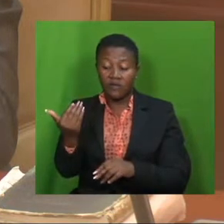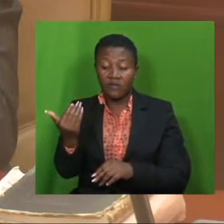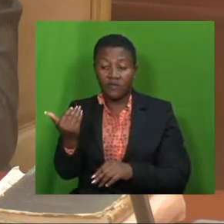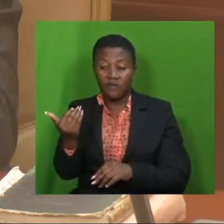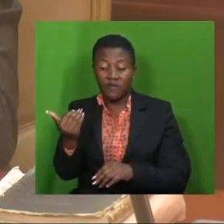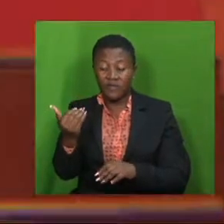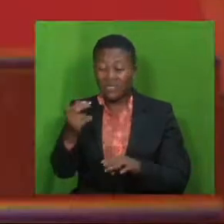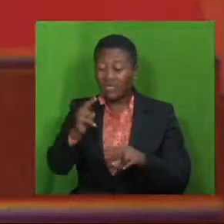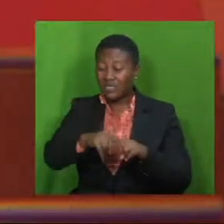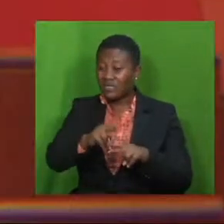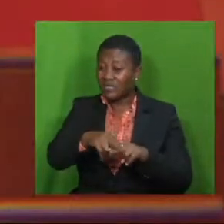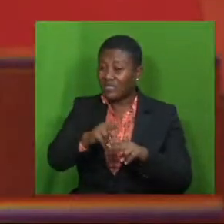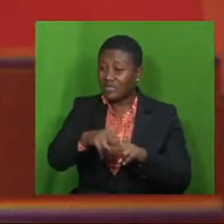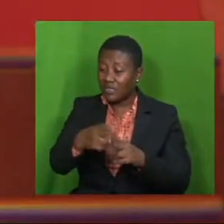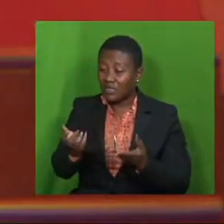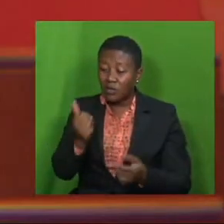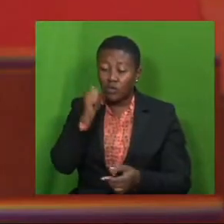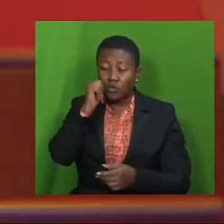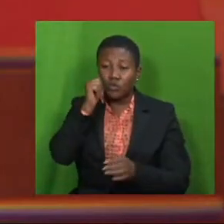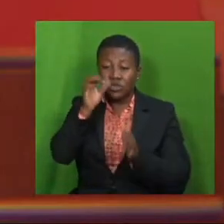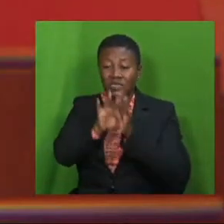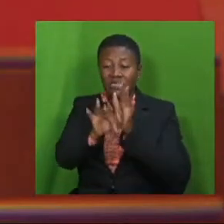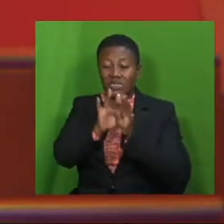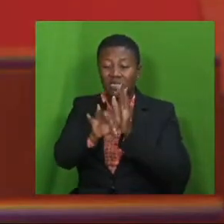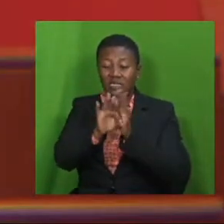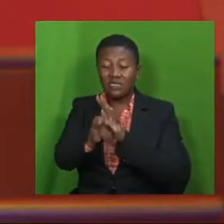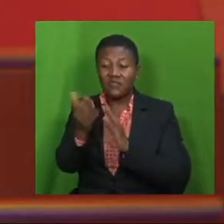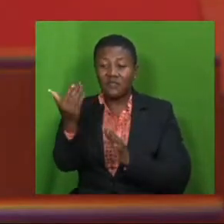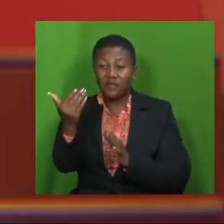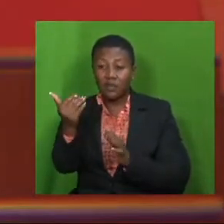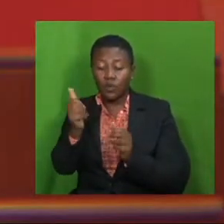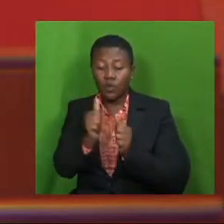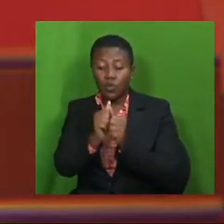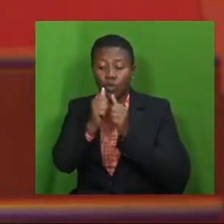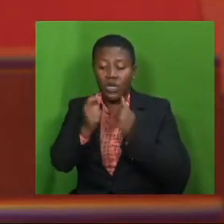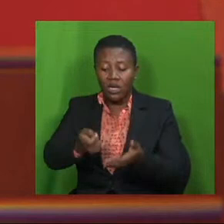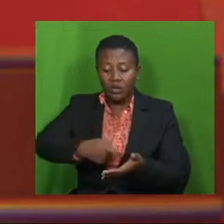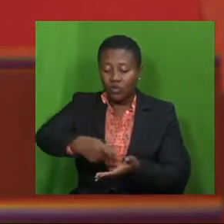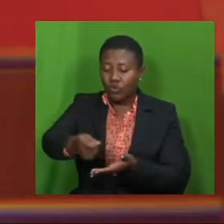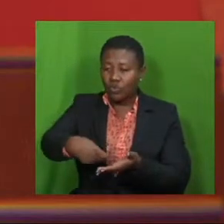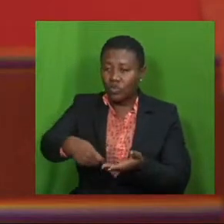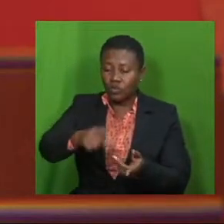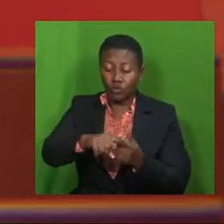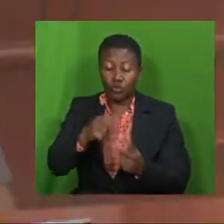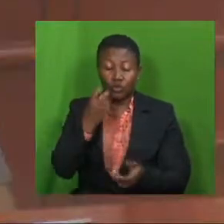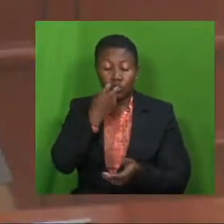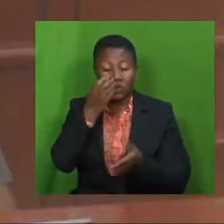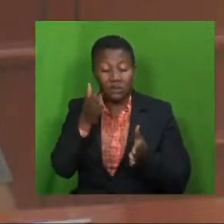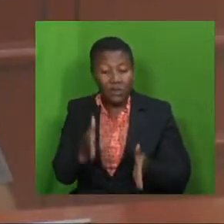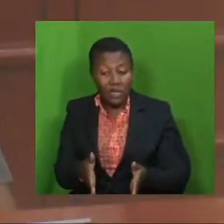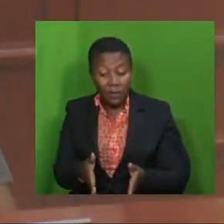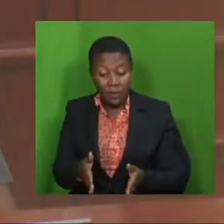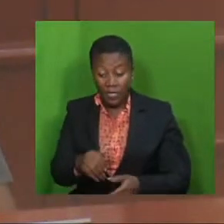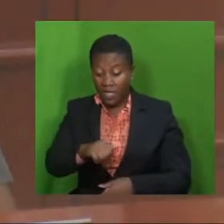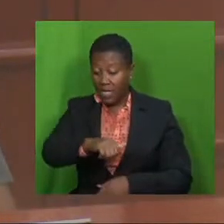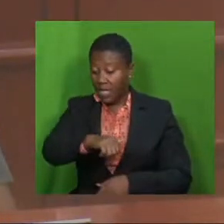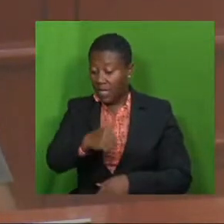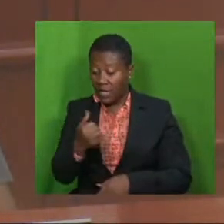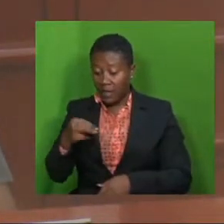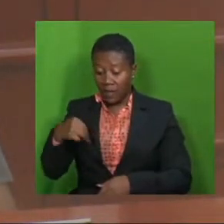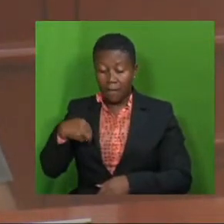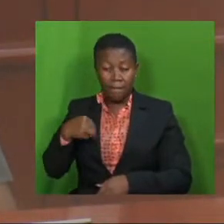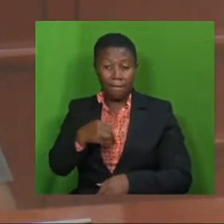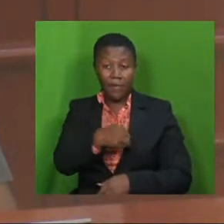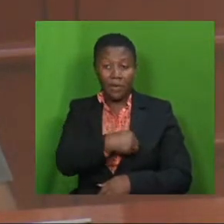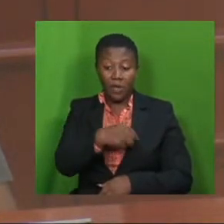sittings without the permission in writing of the Speaker. Any member infringing